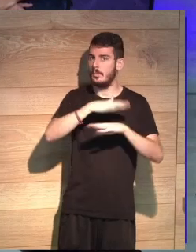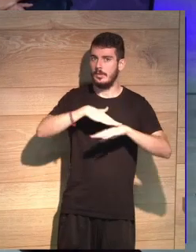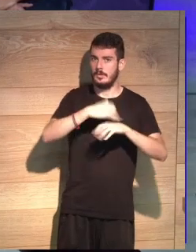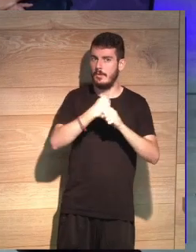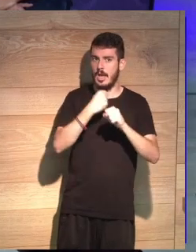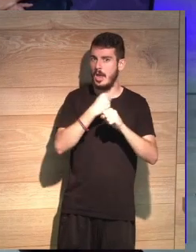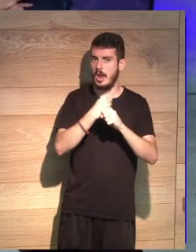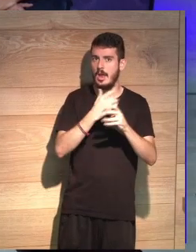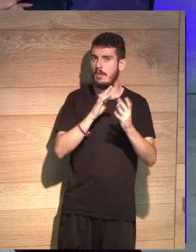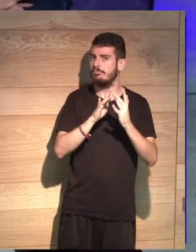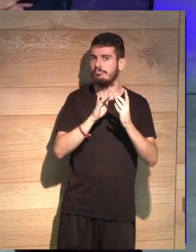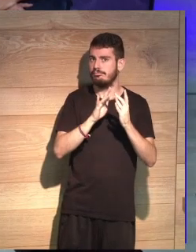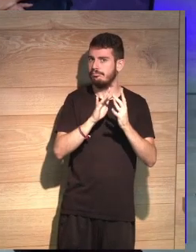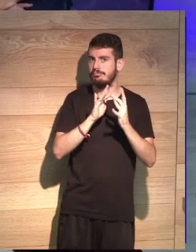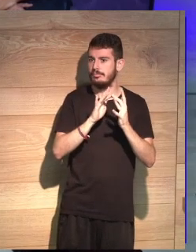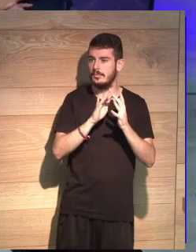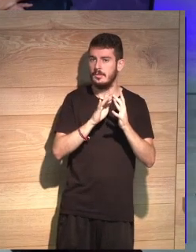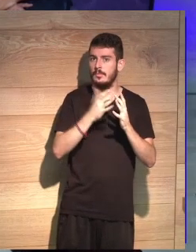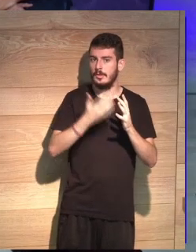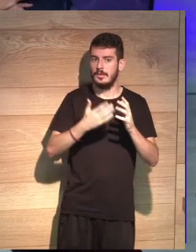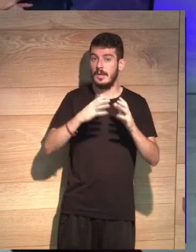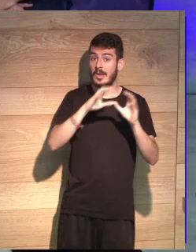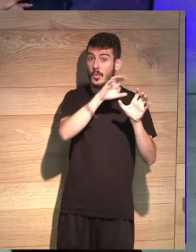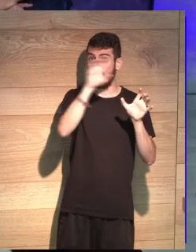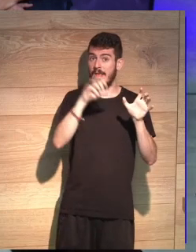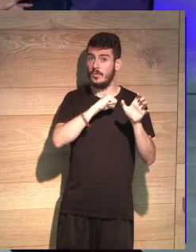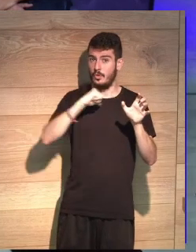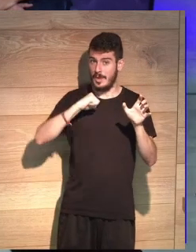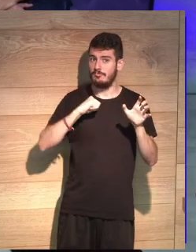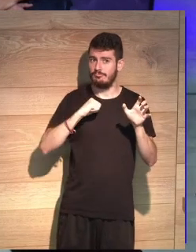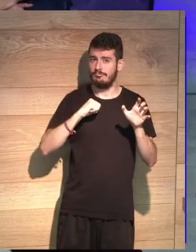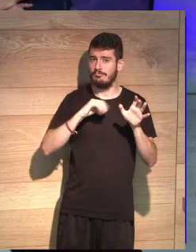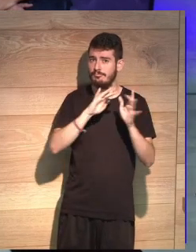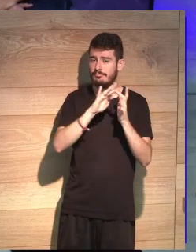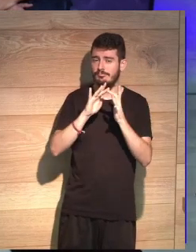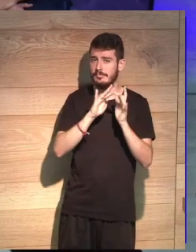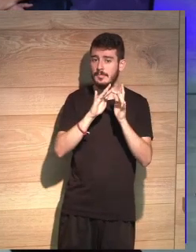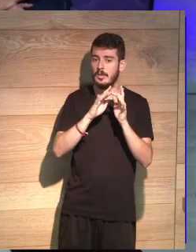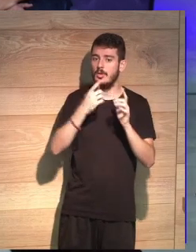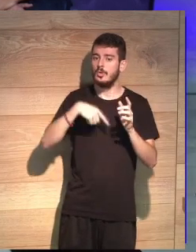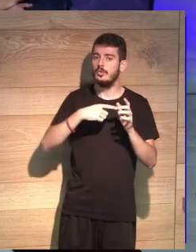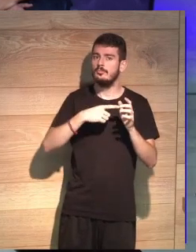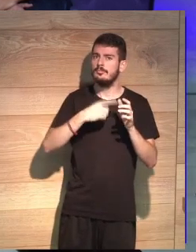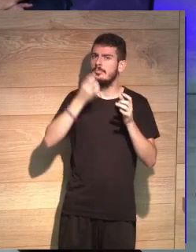the administration, because you have to cooperate with regional administrations